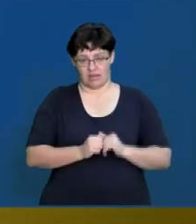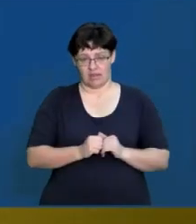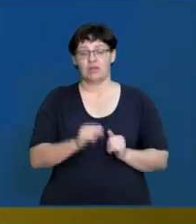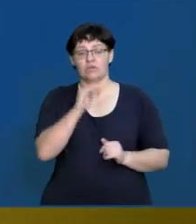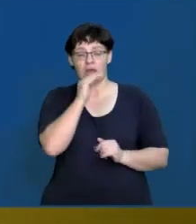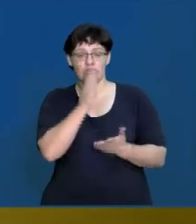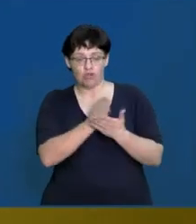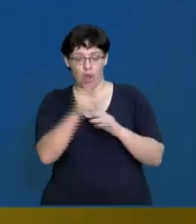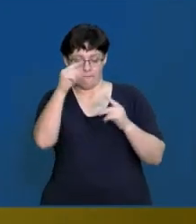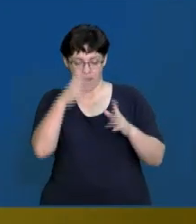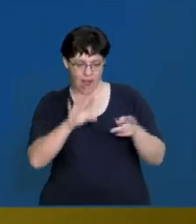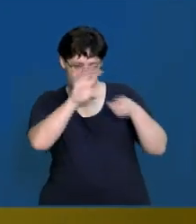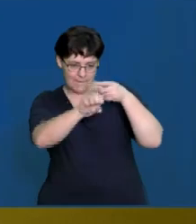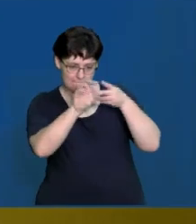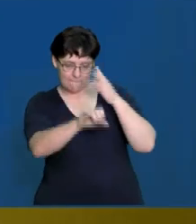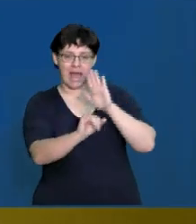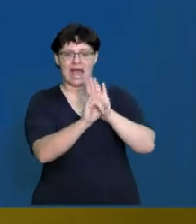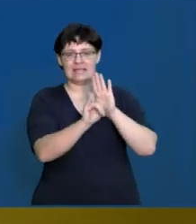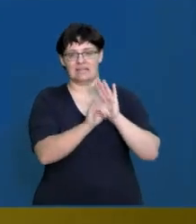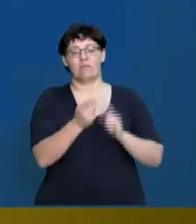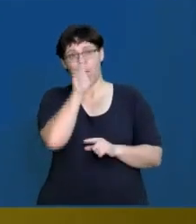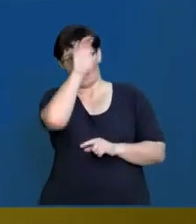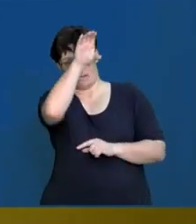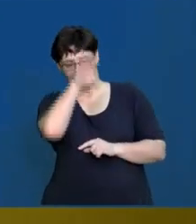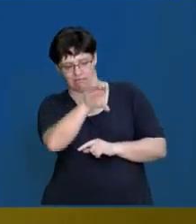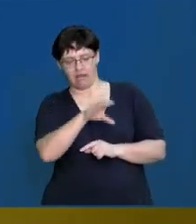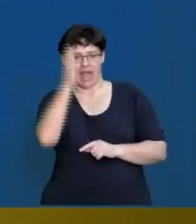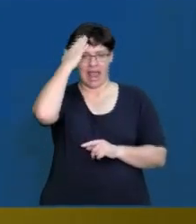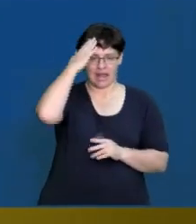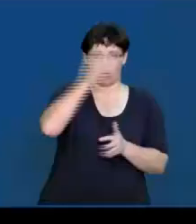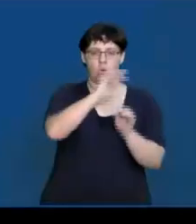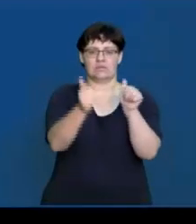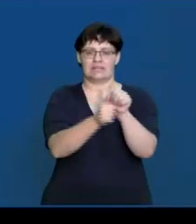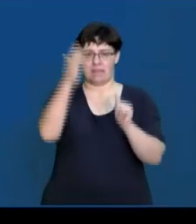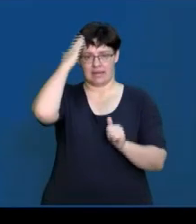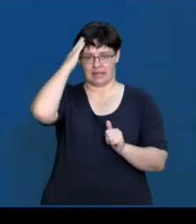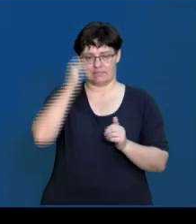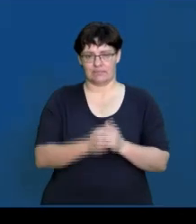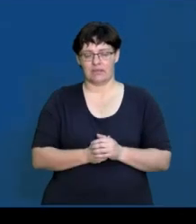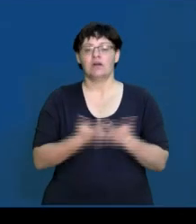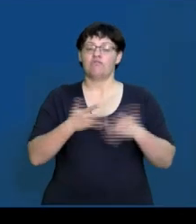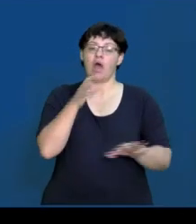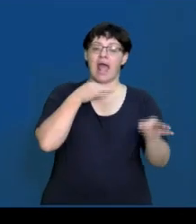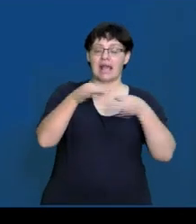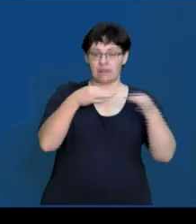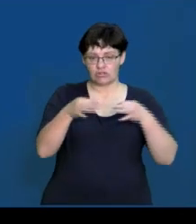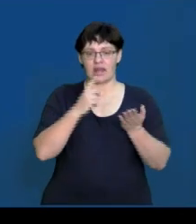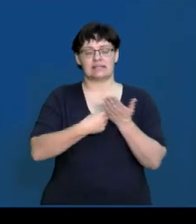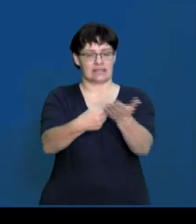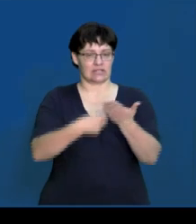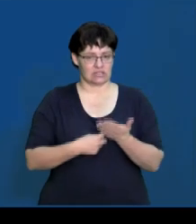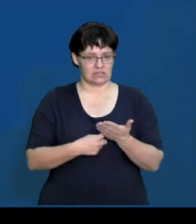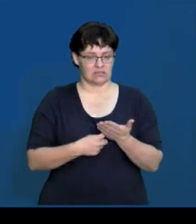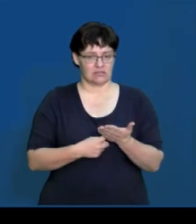the examiner or the marker is able to identify that this is a heading or a sub-heading. Right? Explanations and